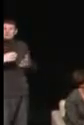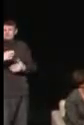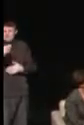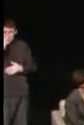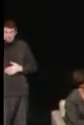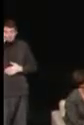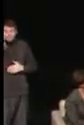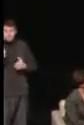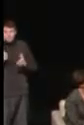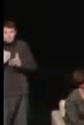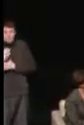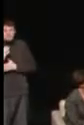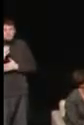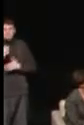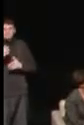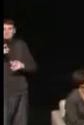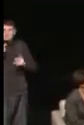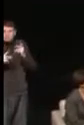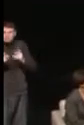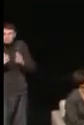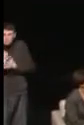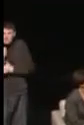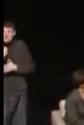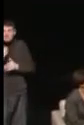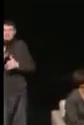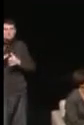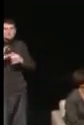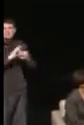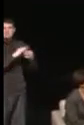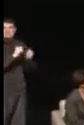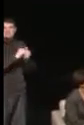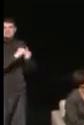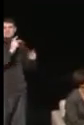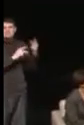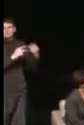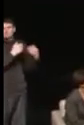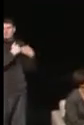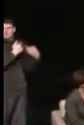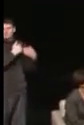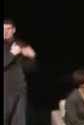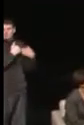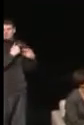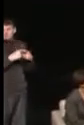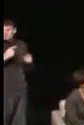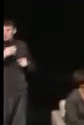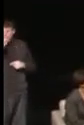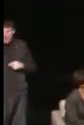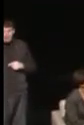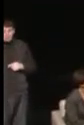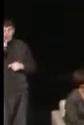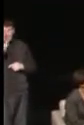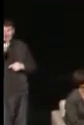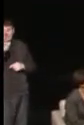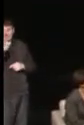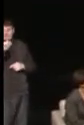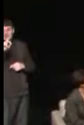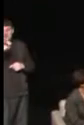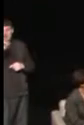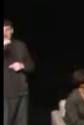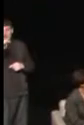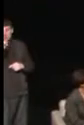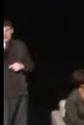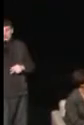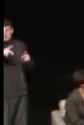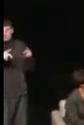from responsibilities, in keeping with Indigenous people's worldview of all life being interconnected